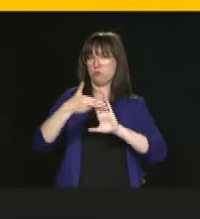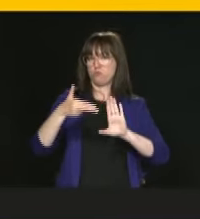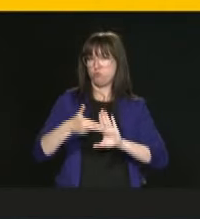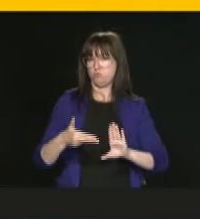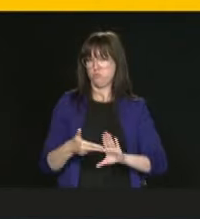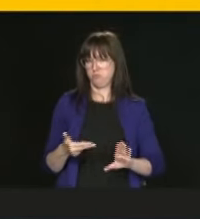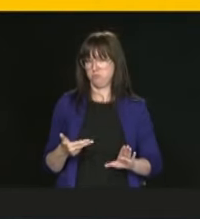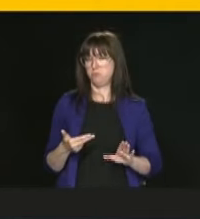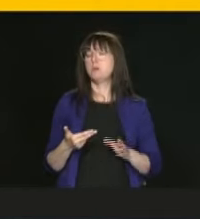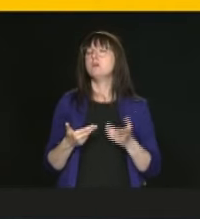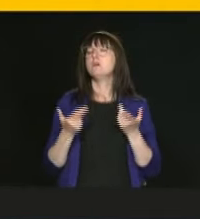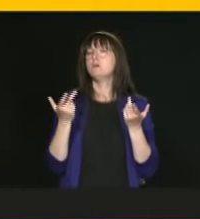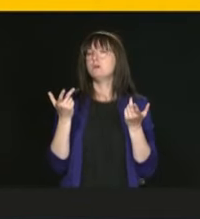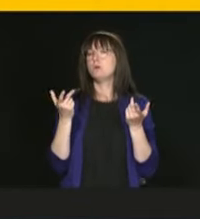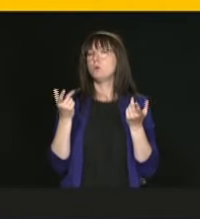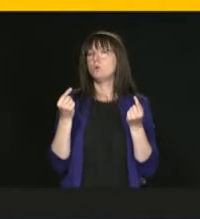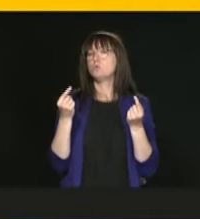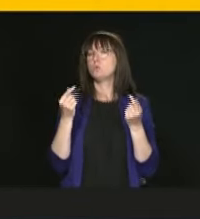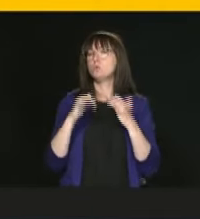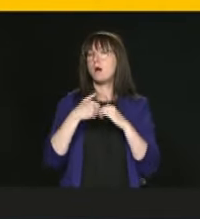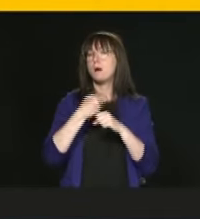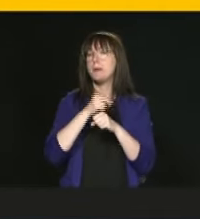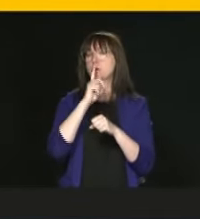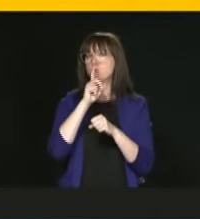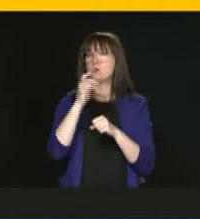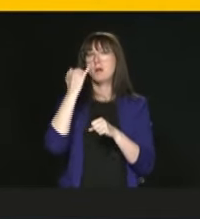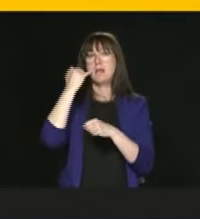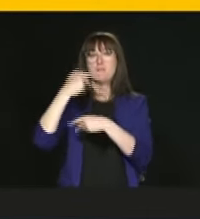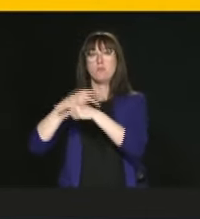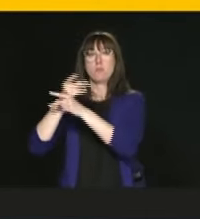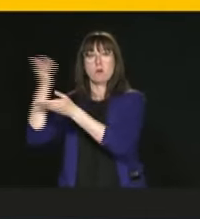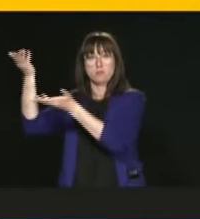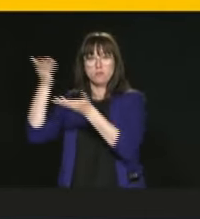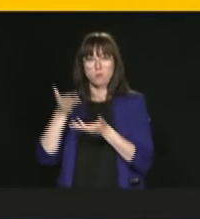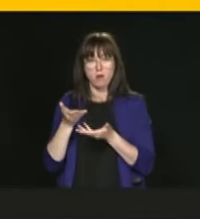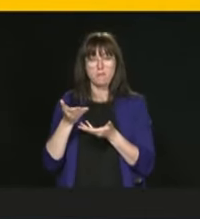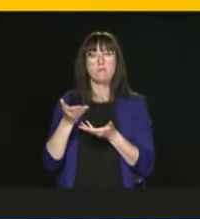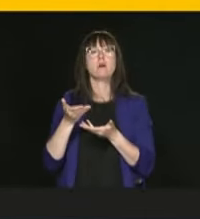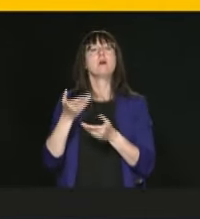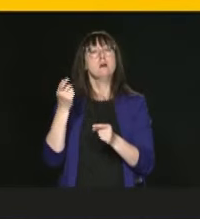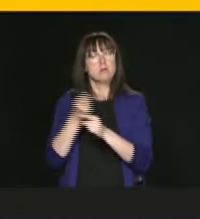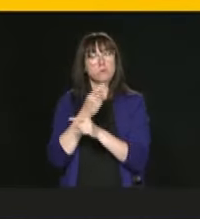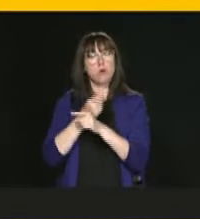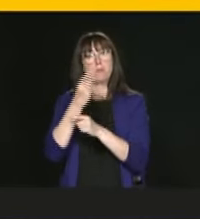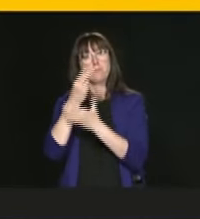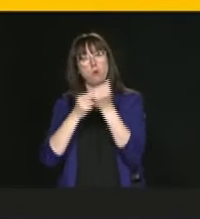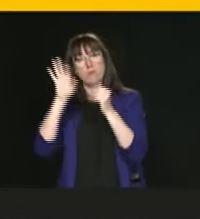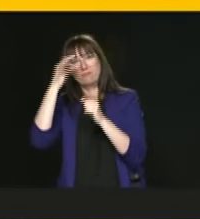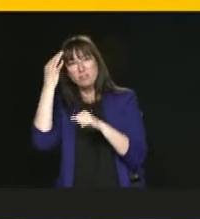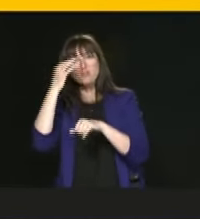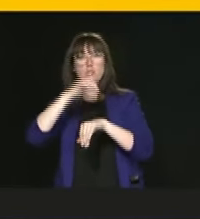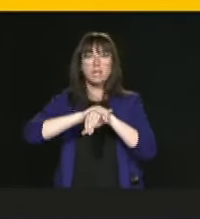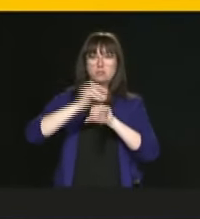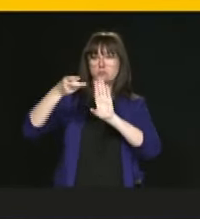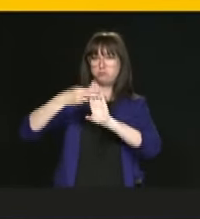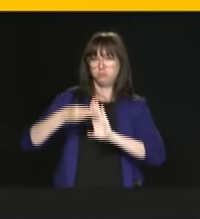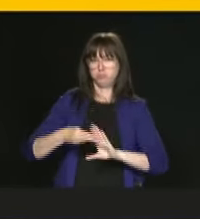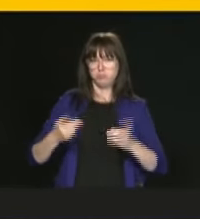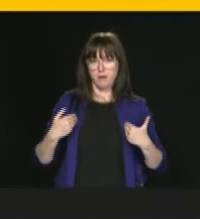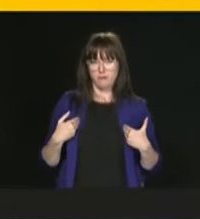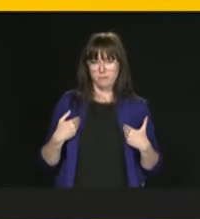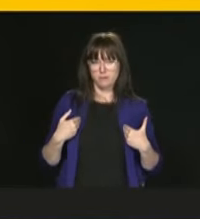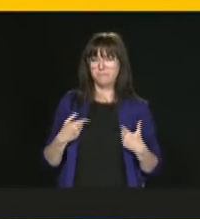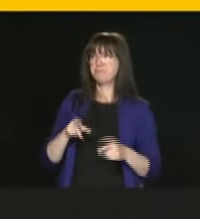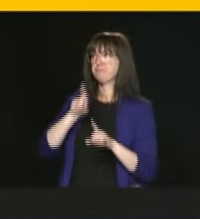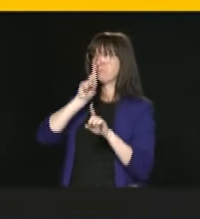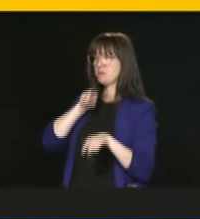those products coming into the country are labeled in both official languages? Well, first of all, we know that